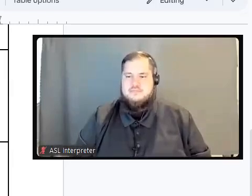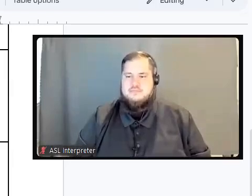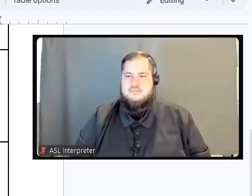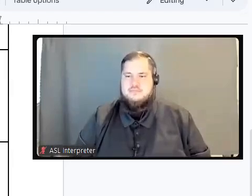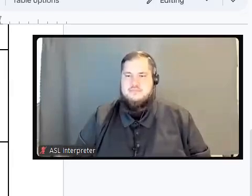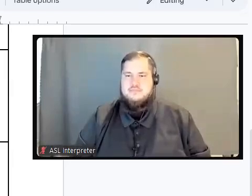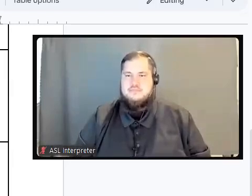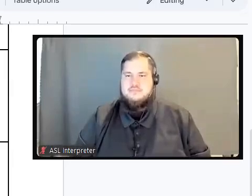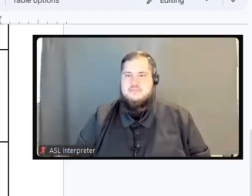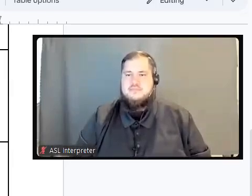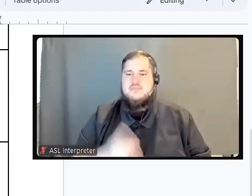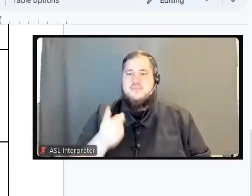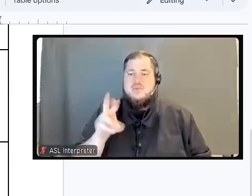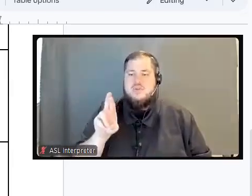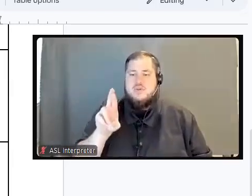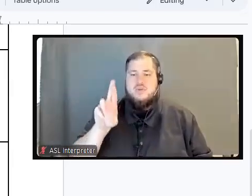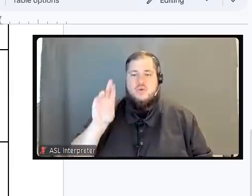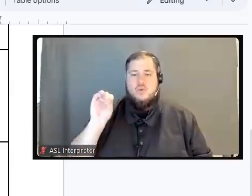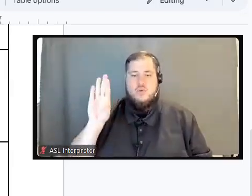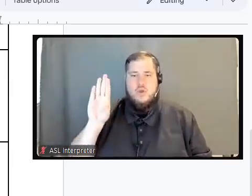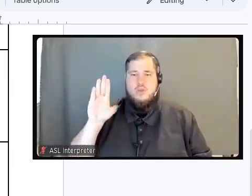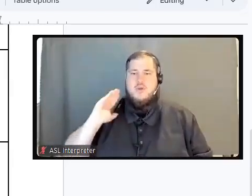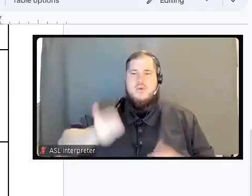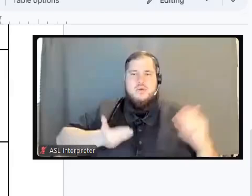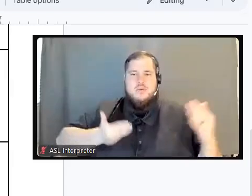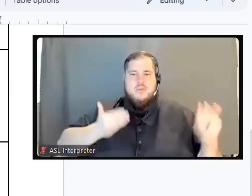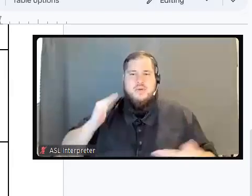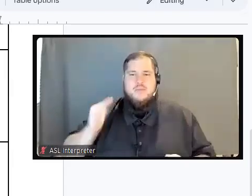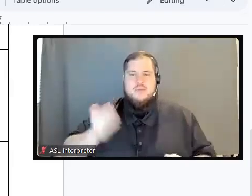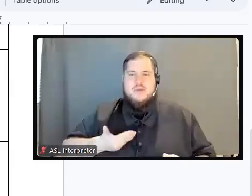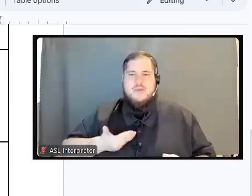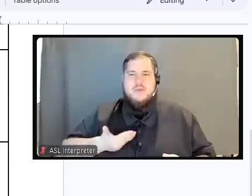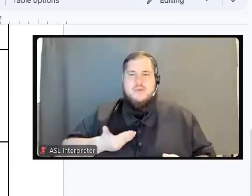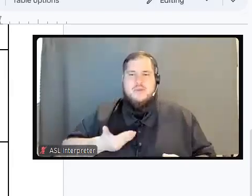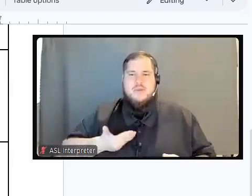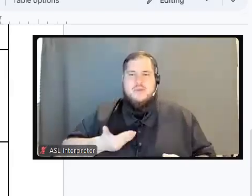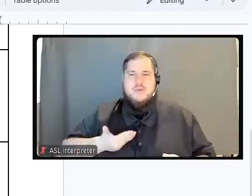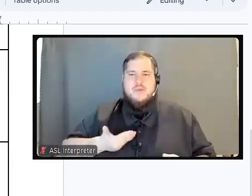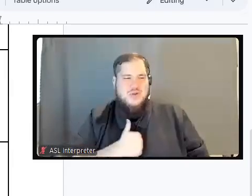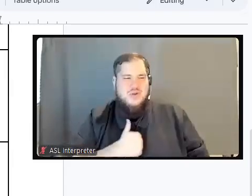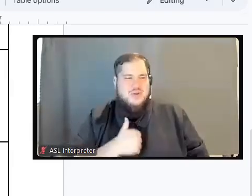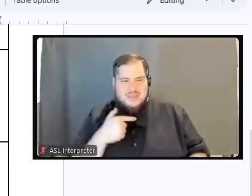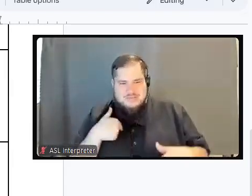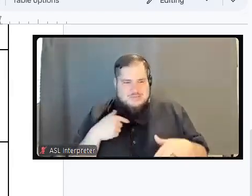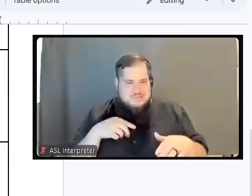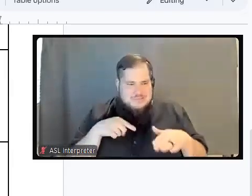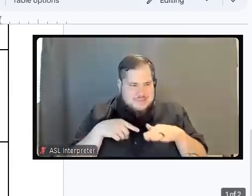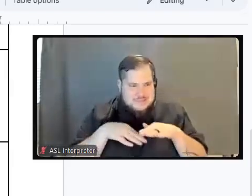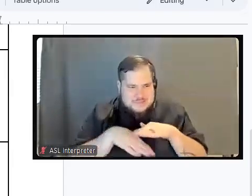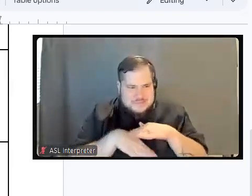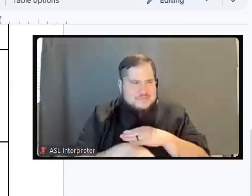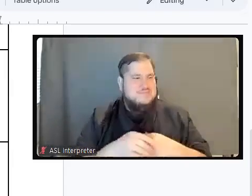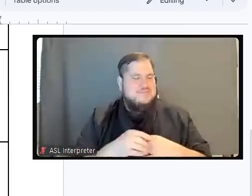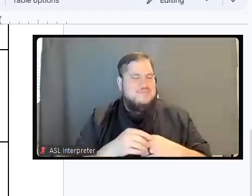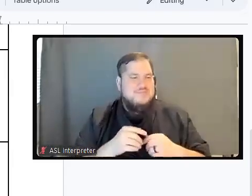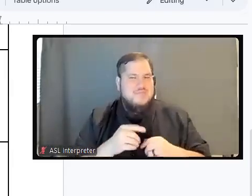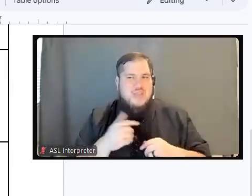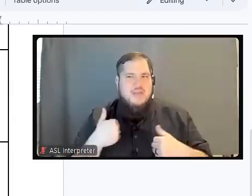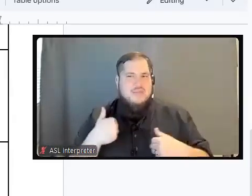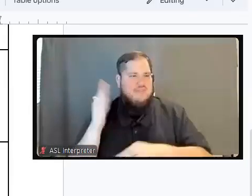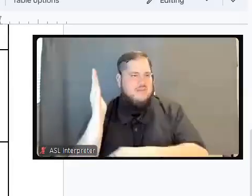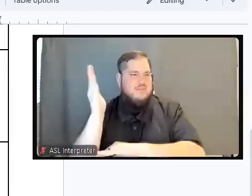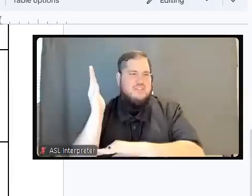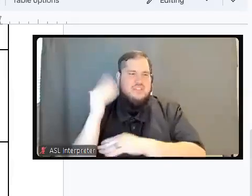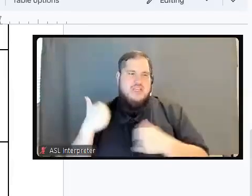Yes, Dr. Rob, welcome, welcome. Hello, all. Sorry I snuck in. I'm here doing a presentation at somewhere that has like a